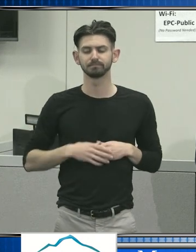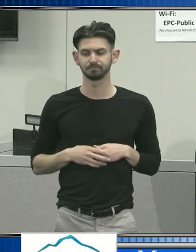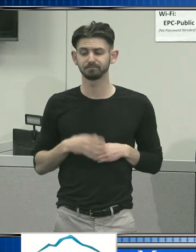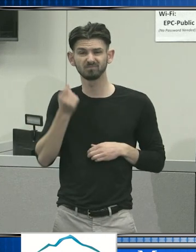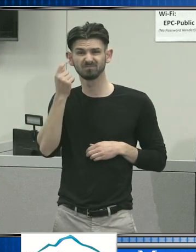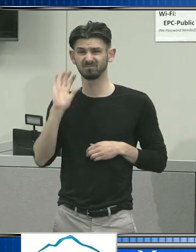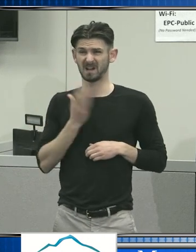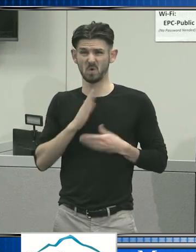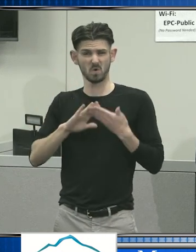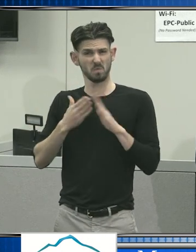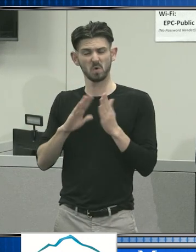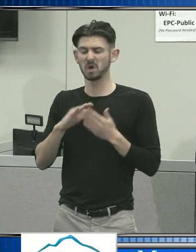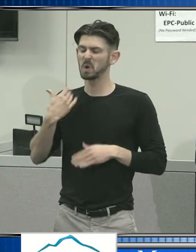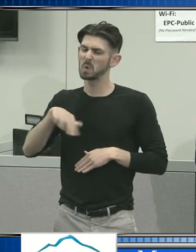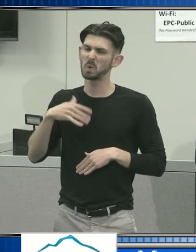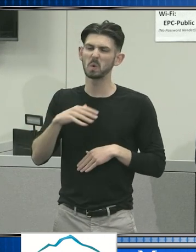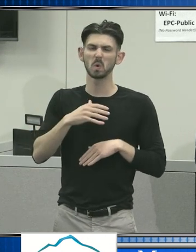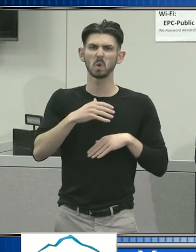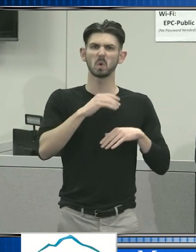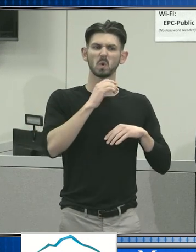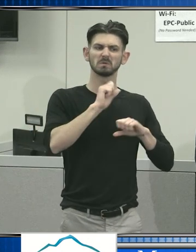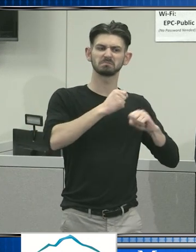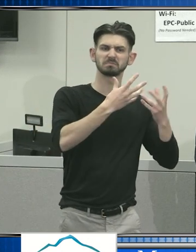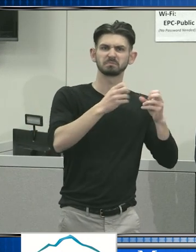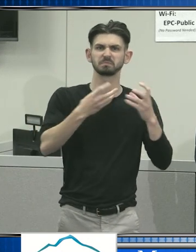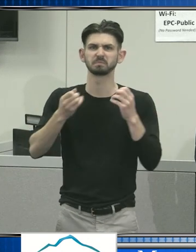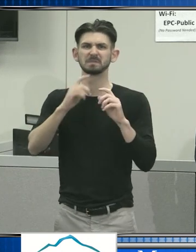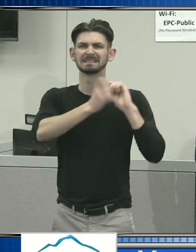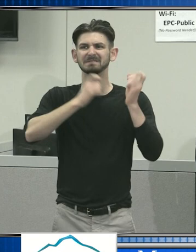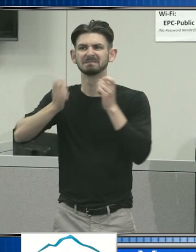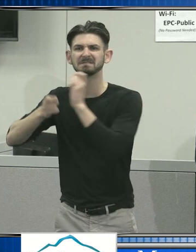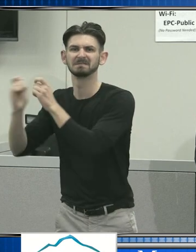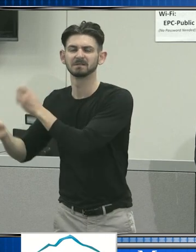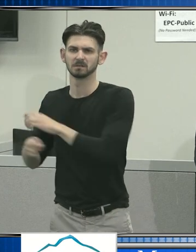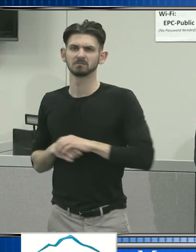you're going to see several ways that you can help